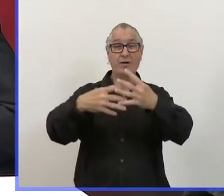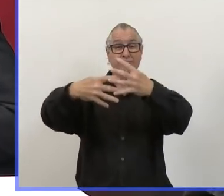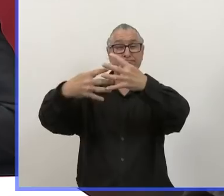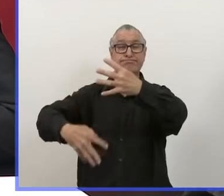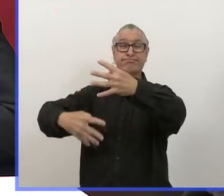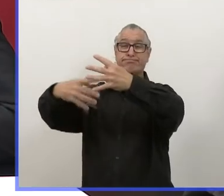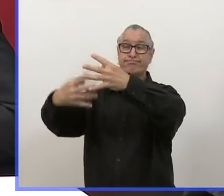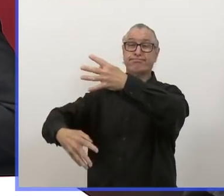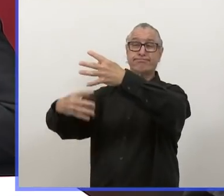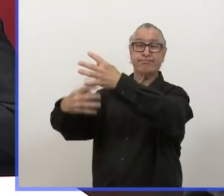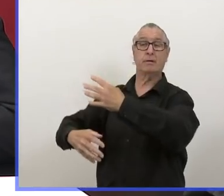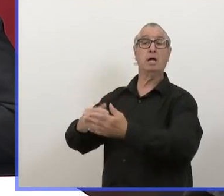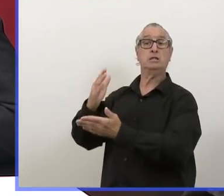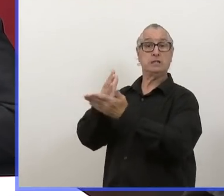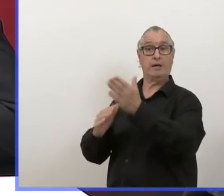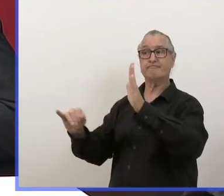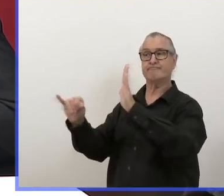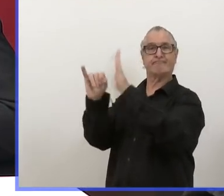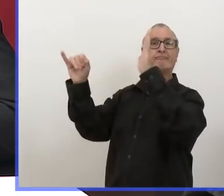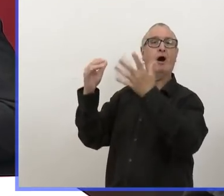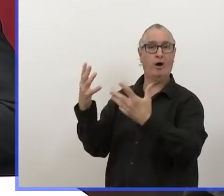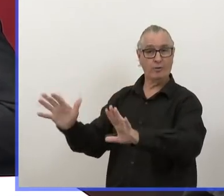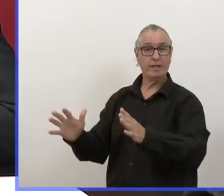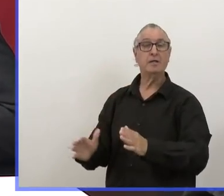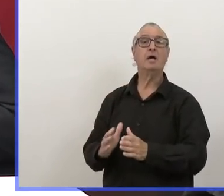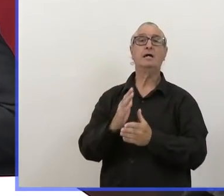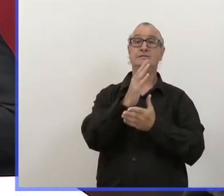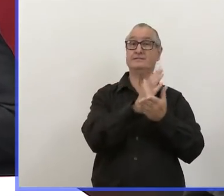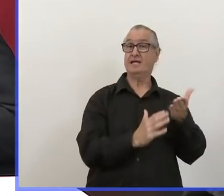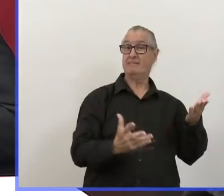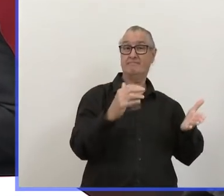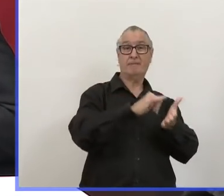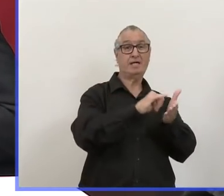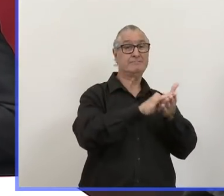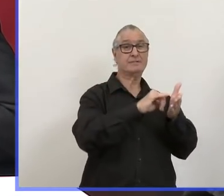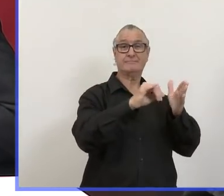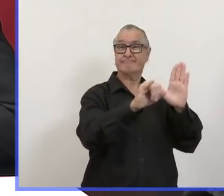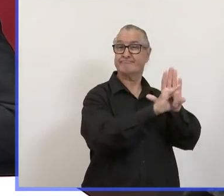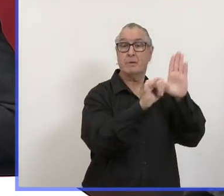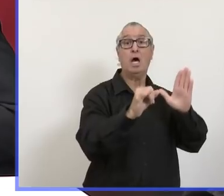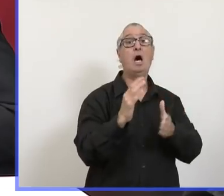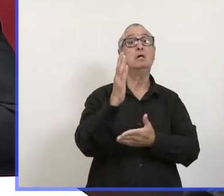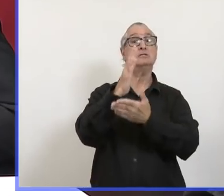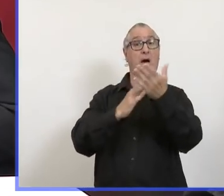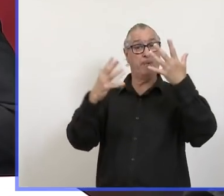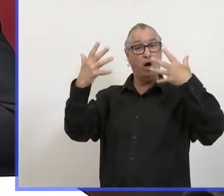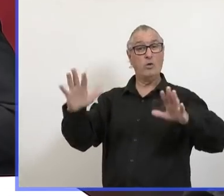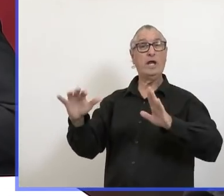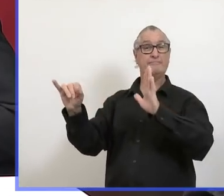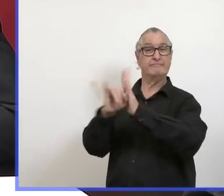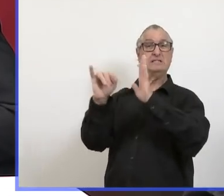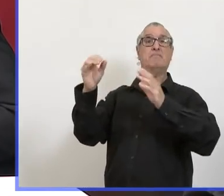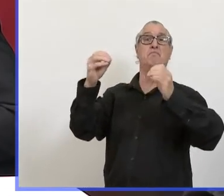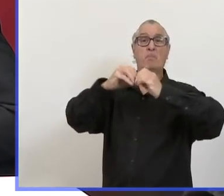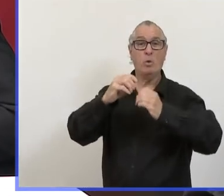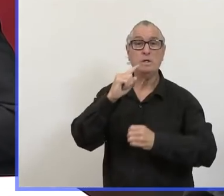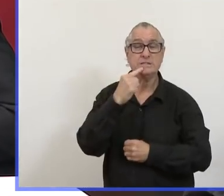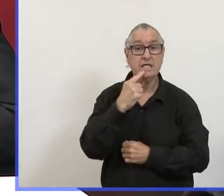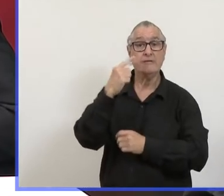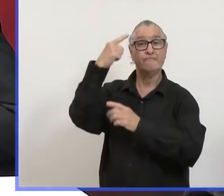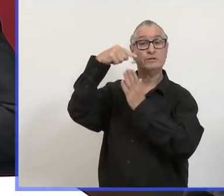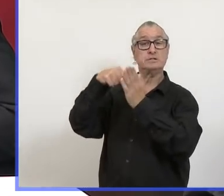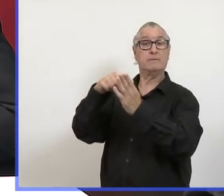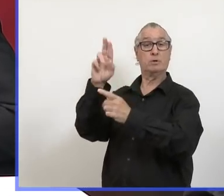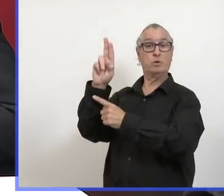communicable and some are more aggressive. We're sure of that now. Let's say the UK variant. Others we're still learning. And with the Delta variant or the Indian variant,